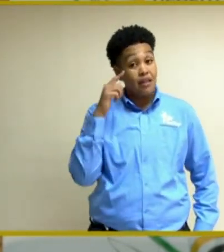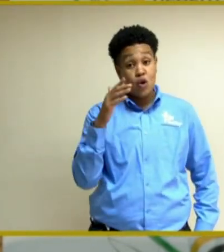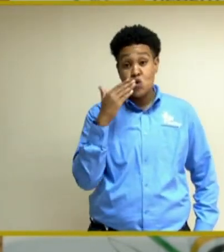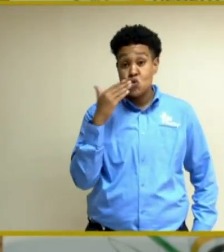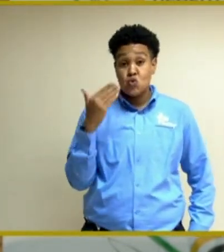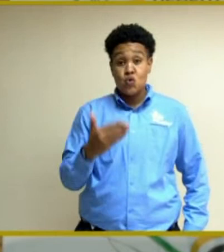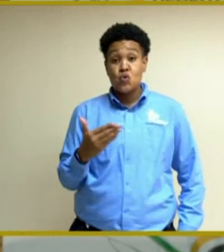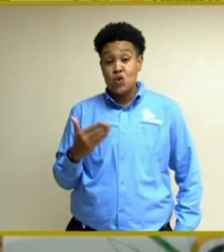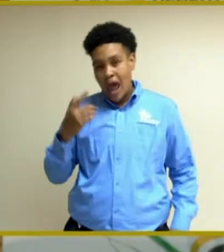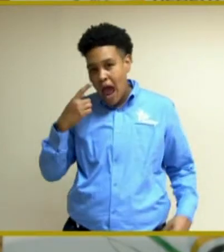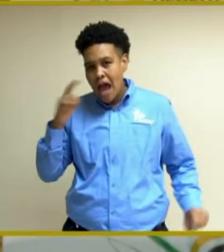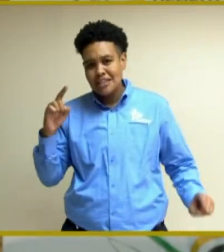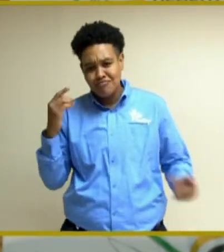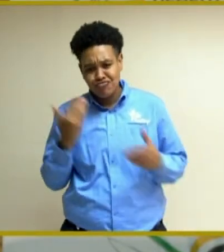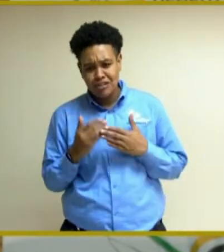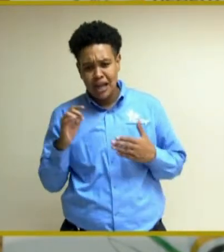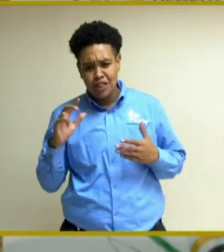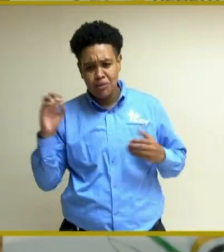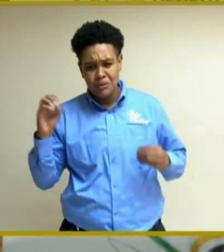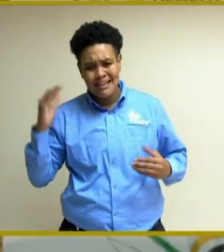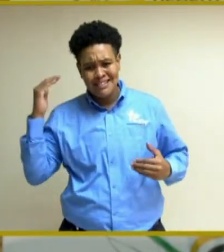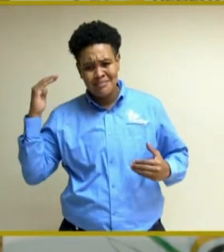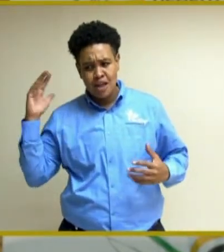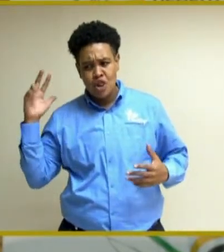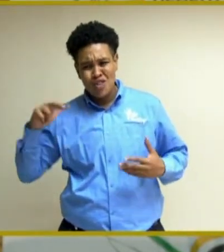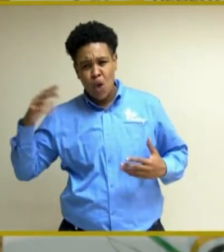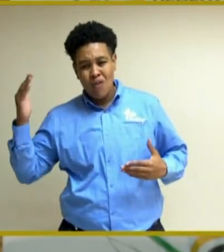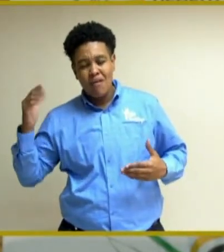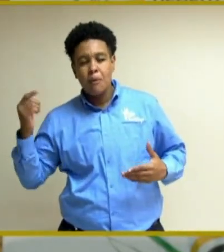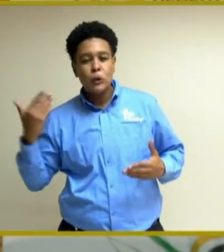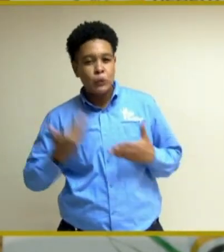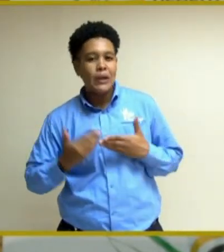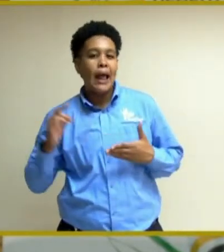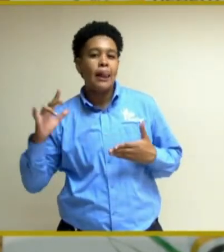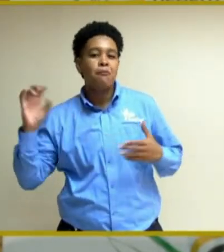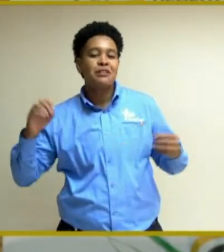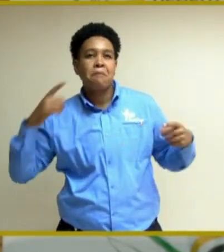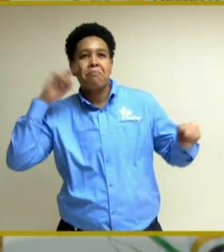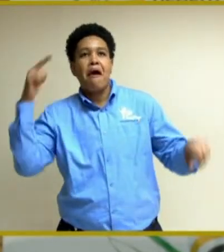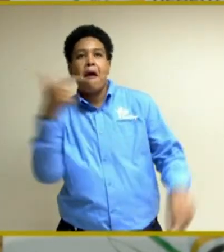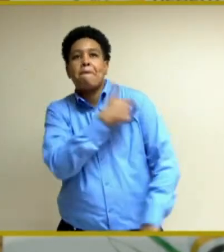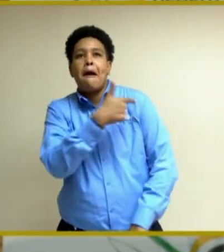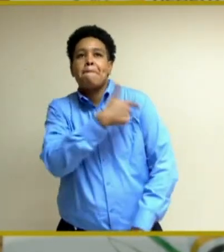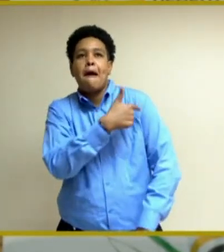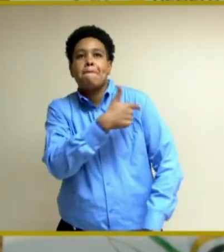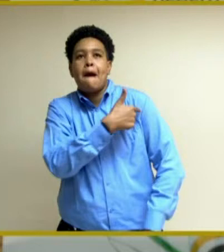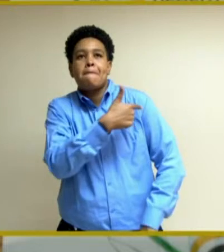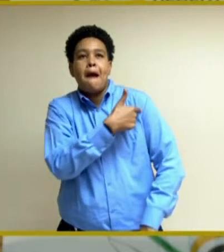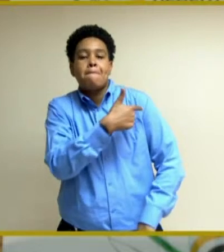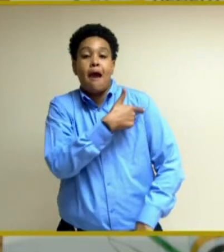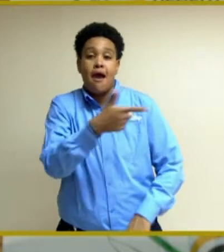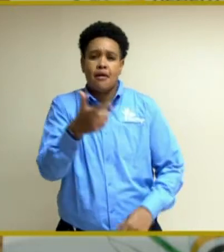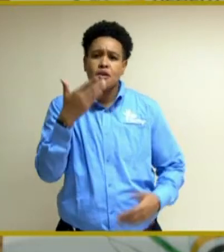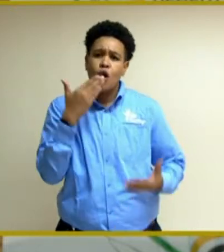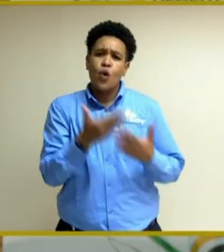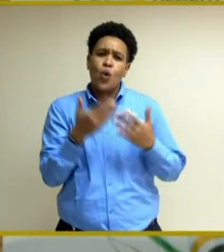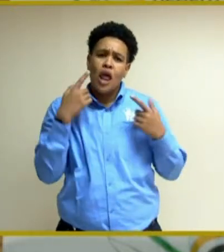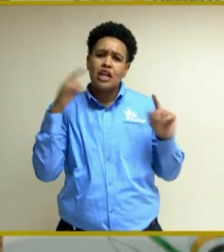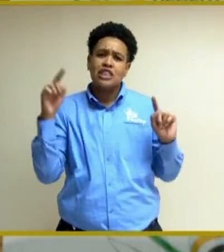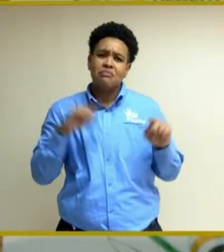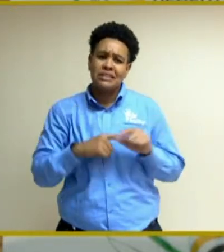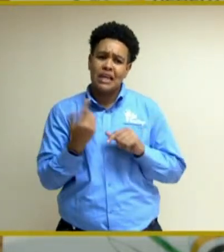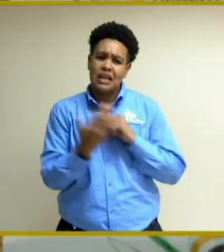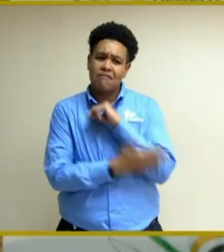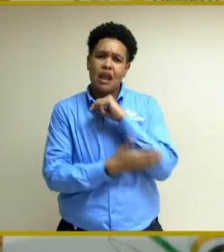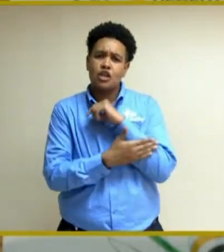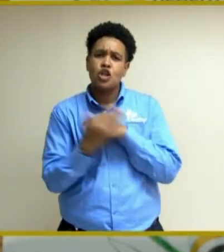good achievement. It's a commendable achievement, even that this is the start of a national process, and in a